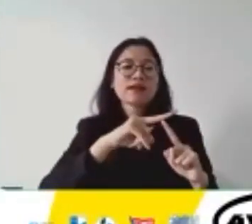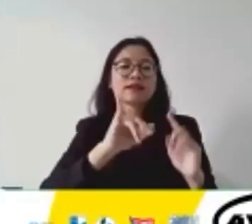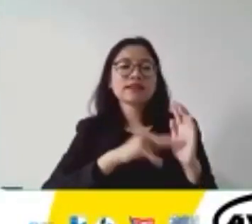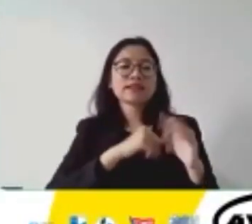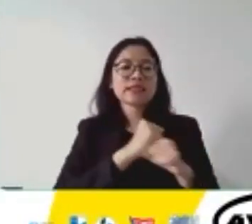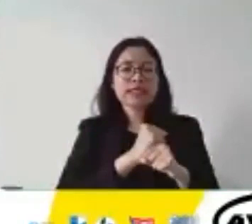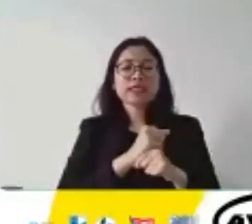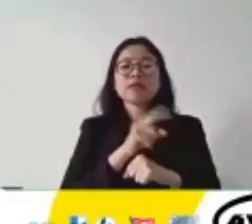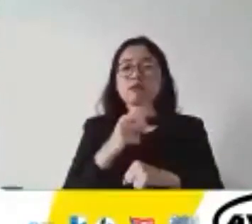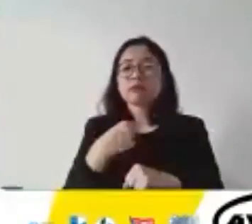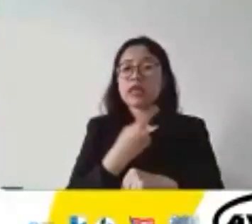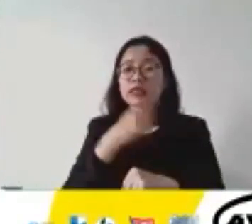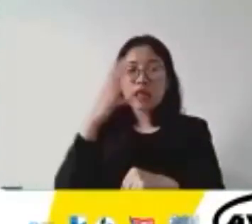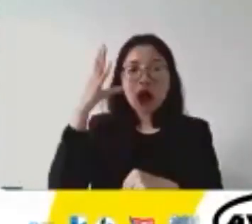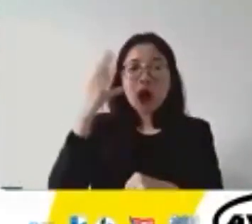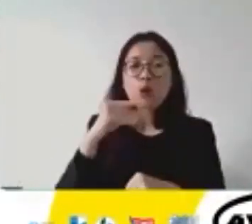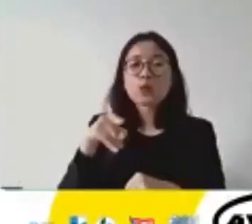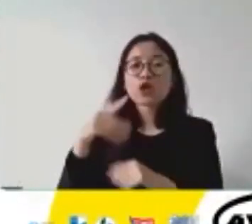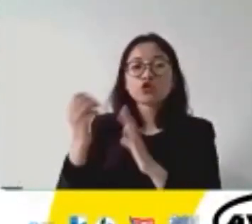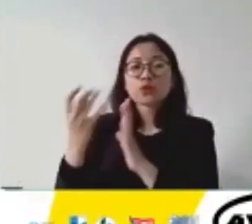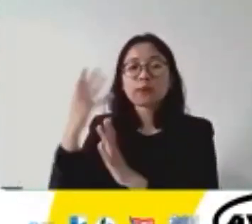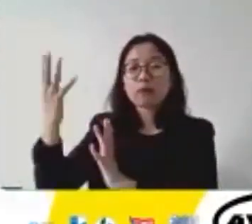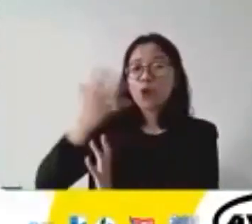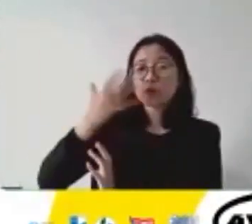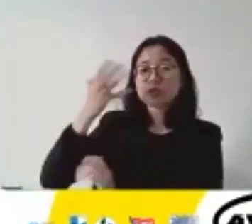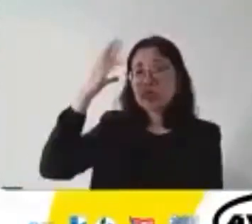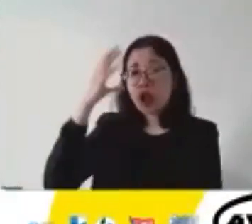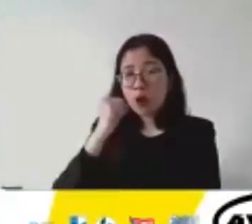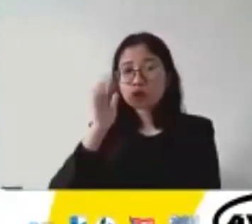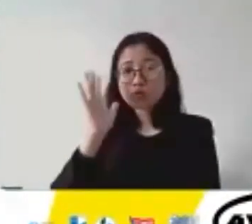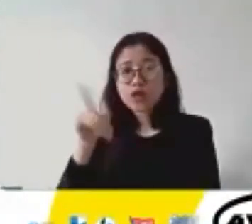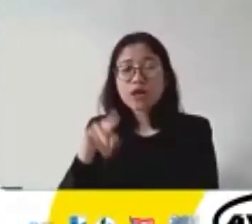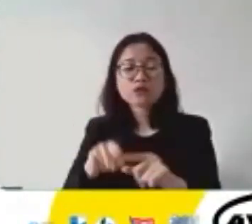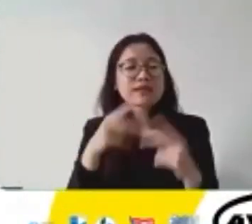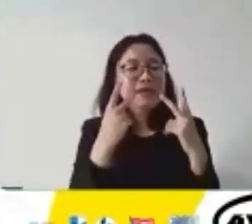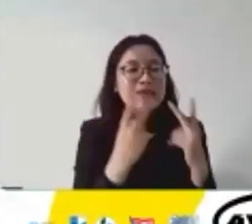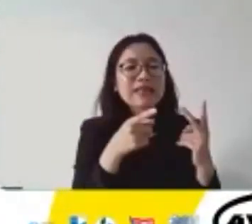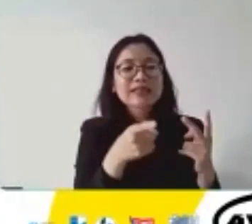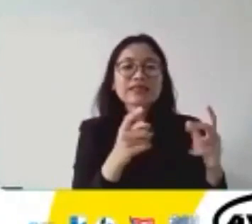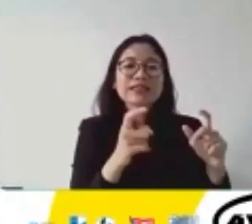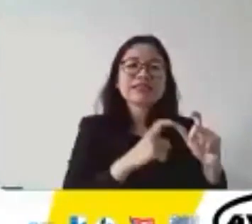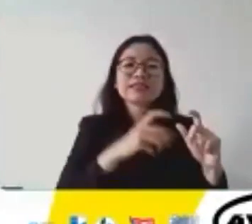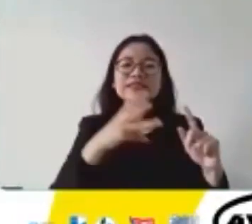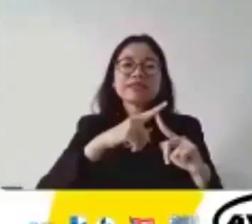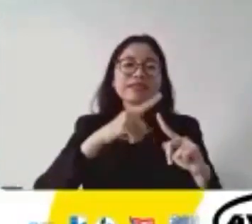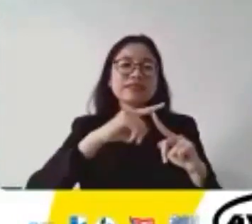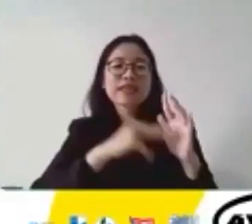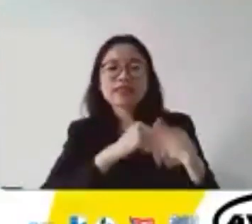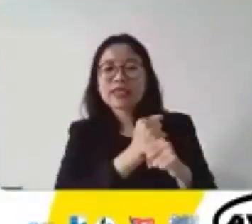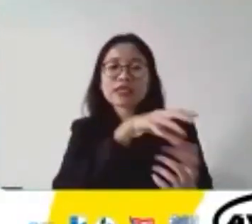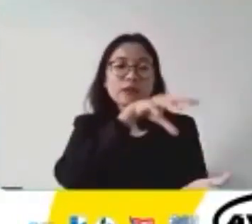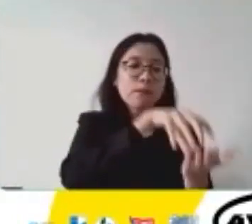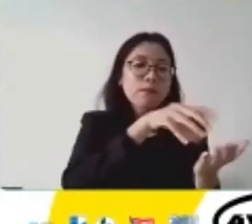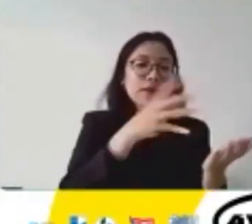or the vulnerable populations. What are the different kinds of vulnerable populations? And then from there, we need to